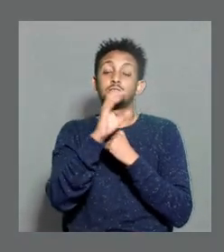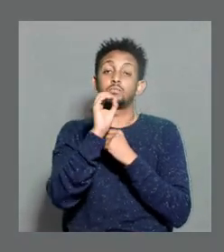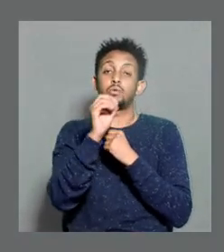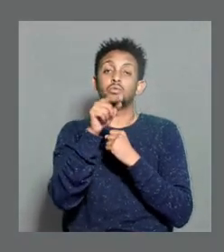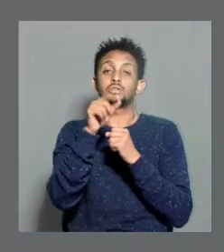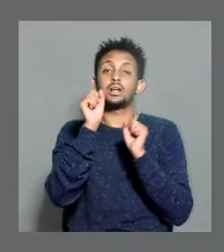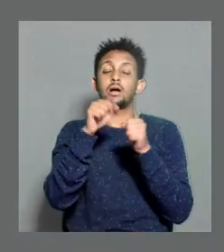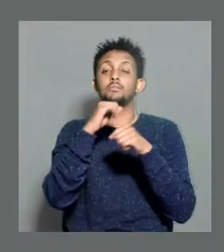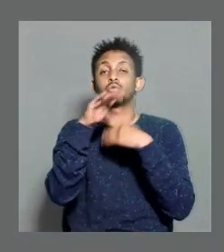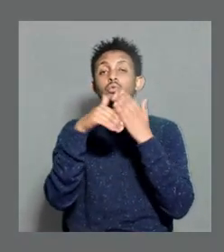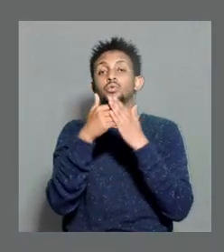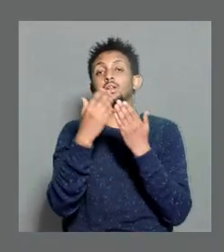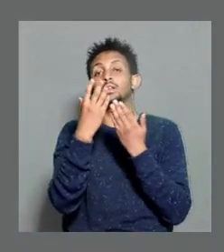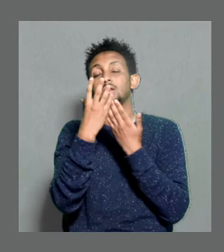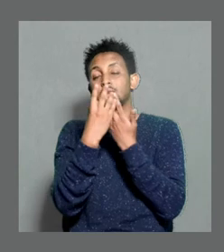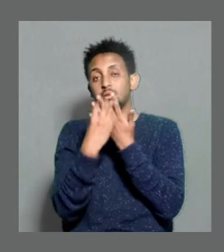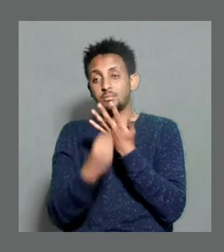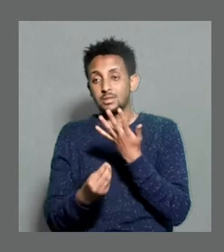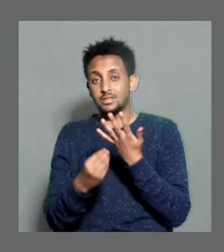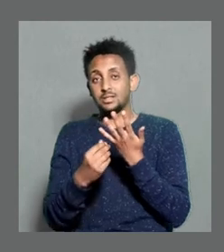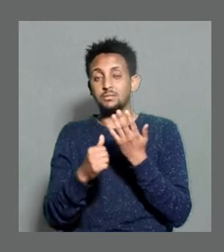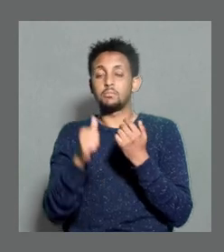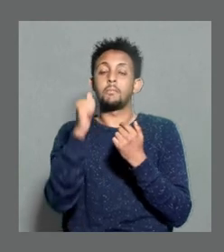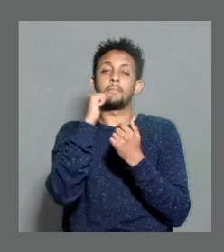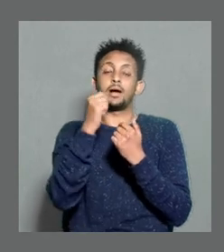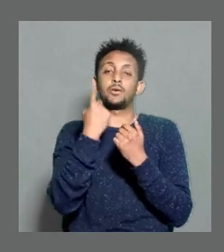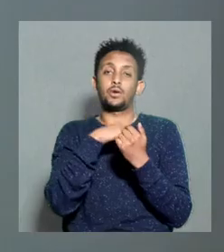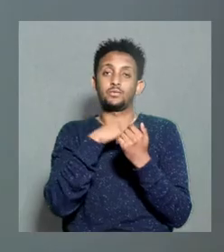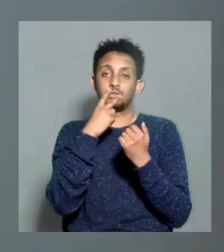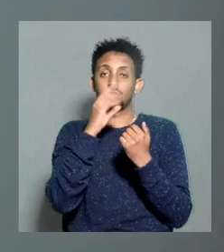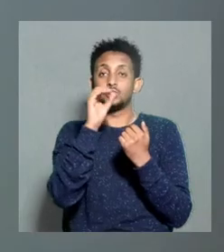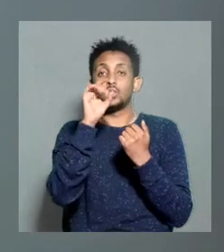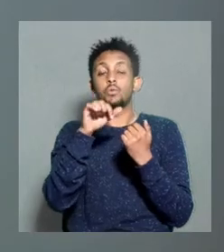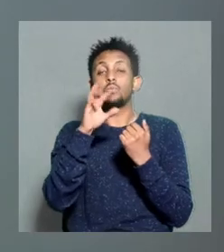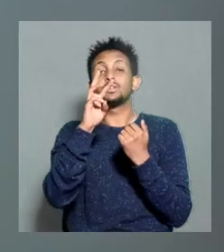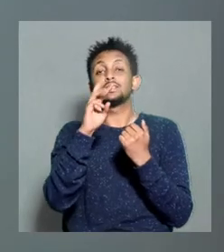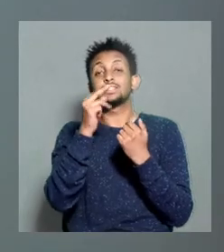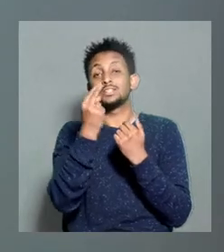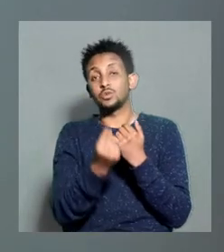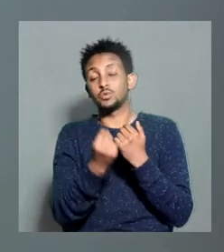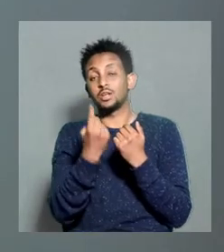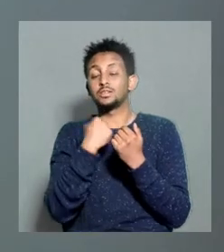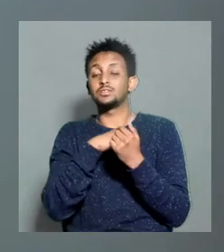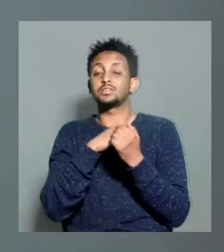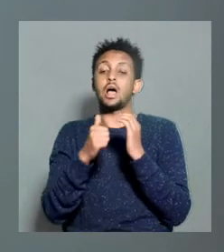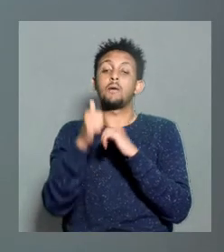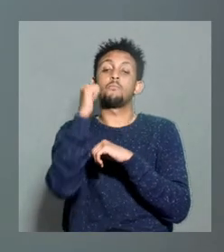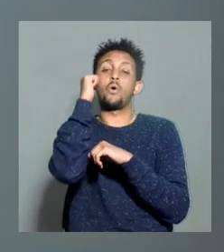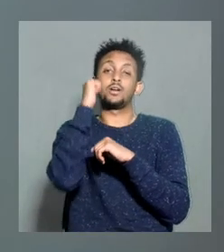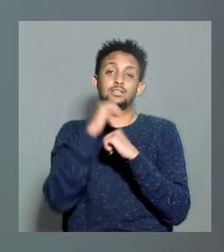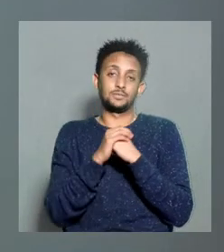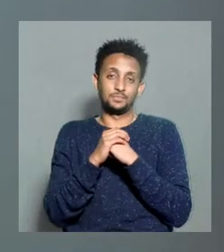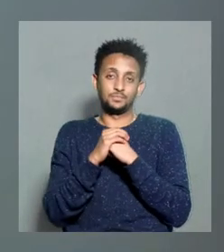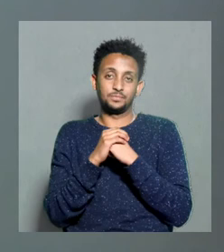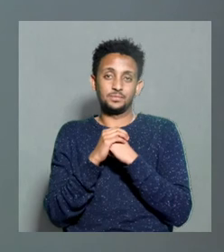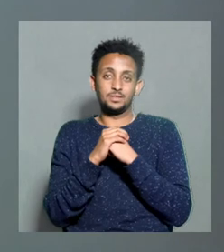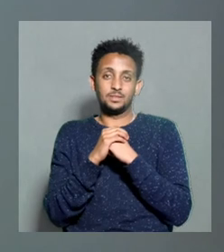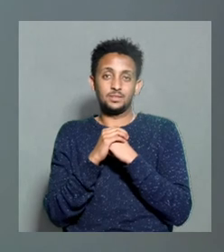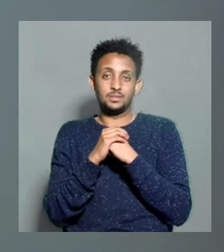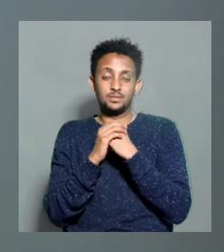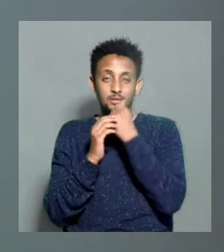it can be totally immersed. Back here, there is 0.68 Newton. There is an upward force, he